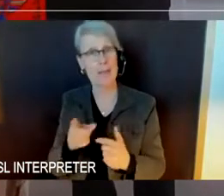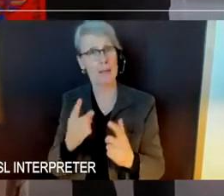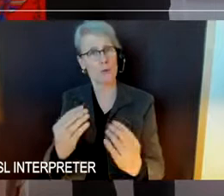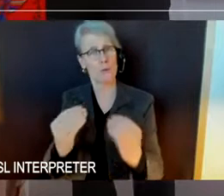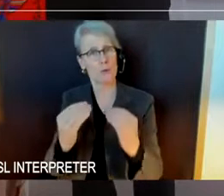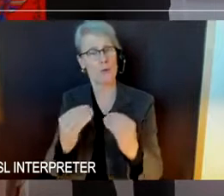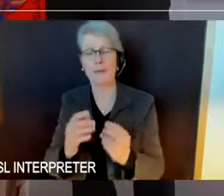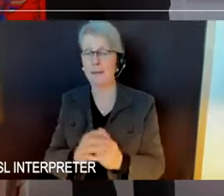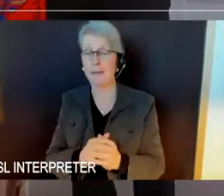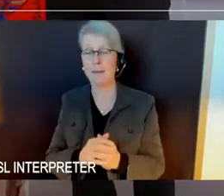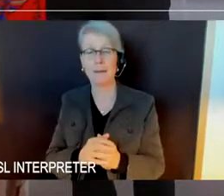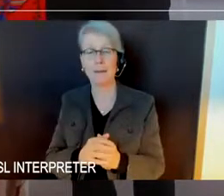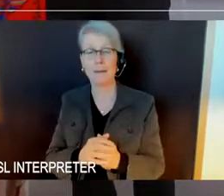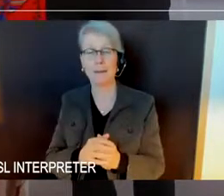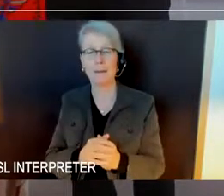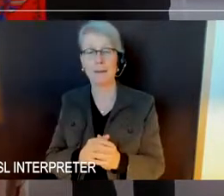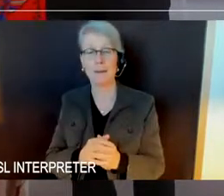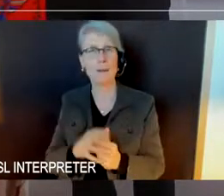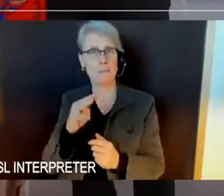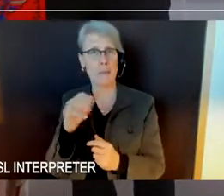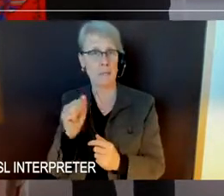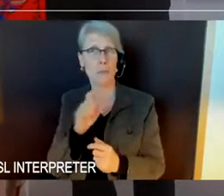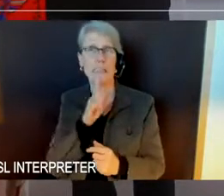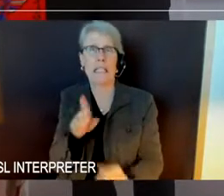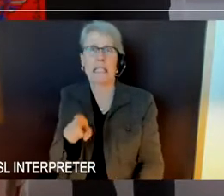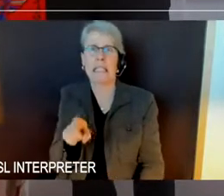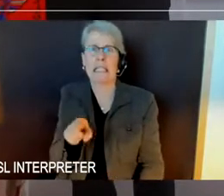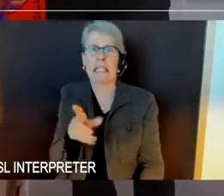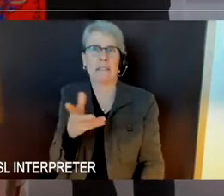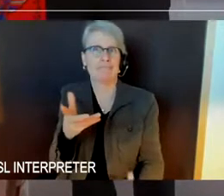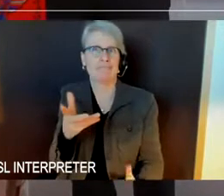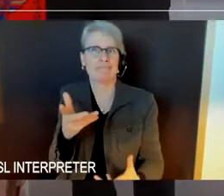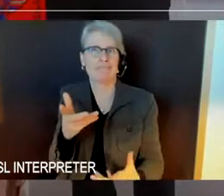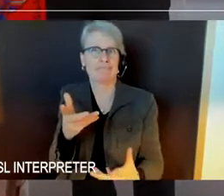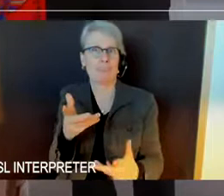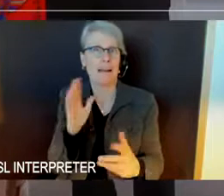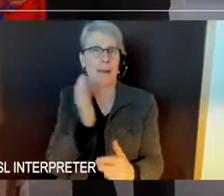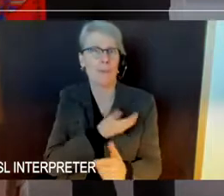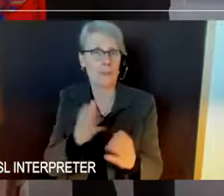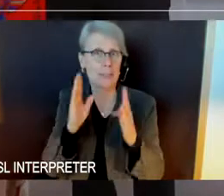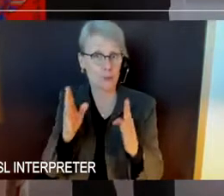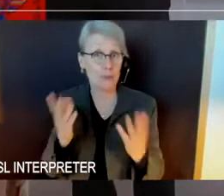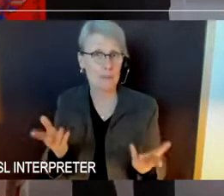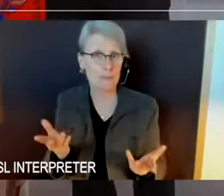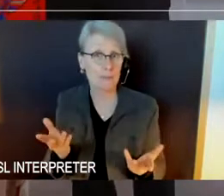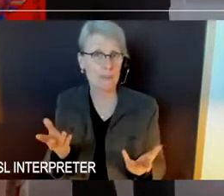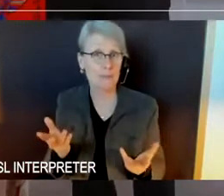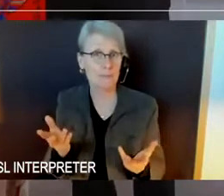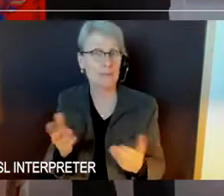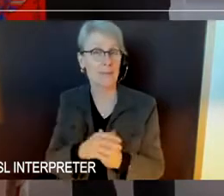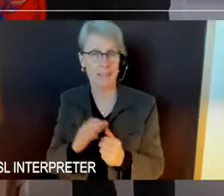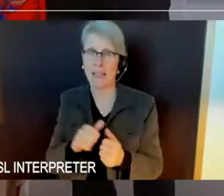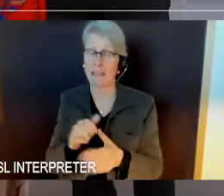in order to earn the greatest need that media has is our